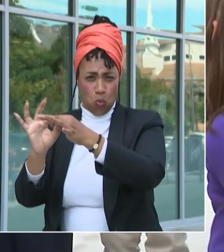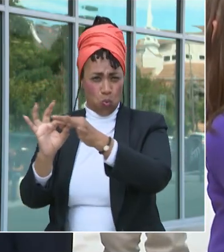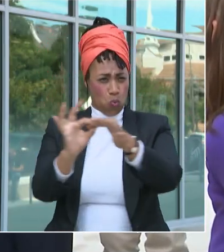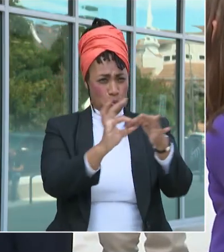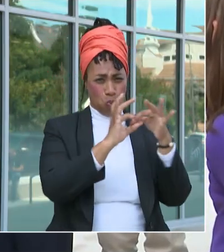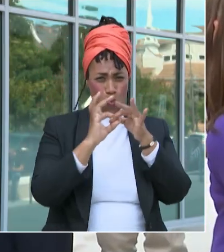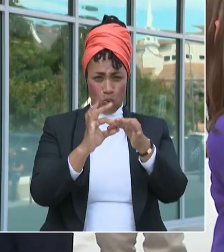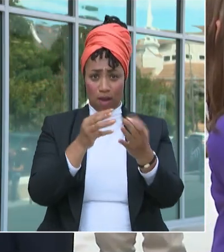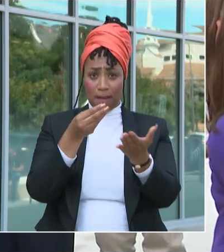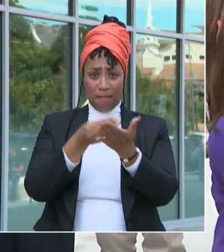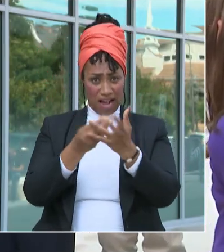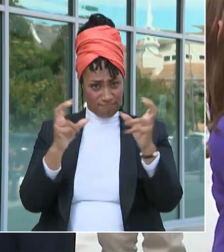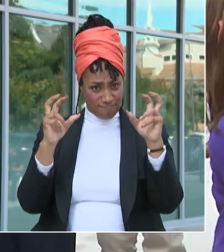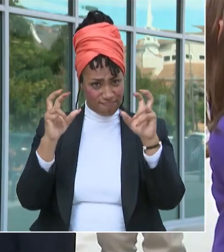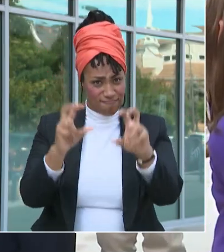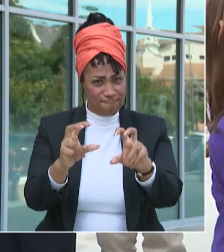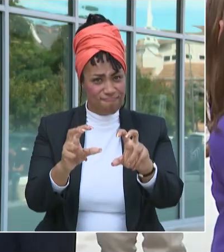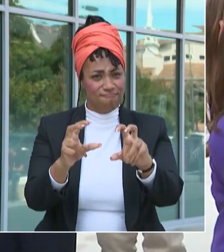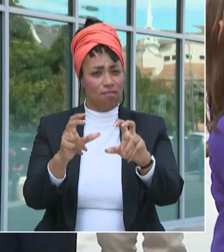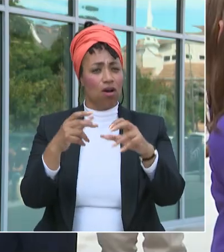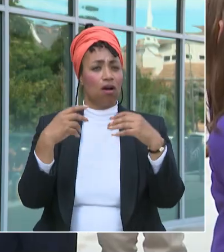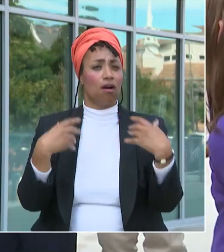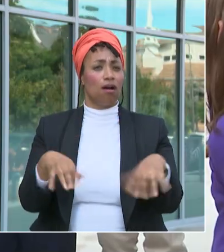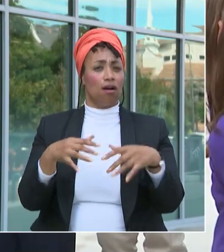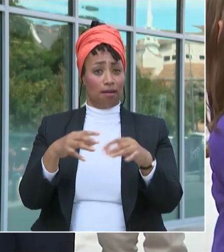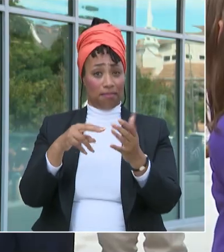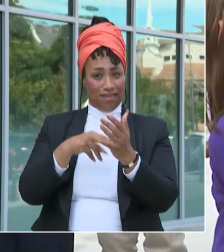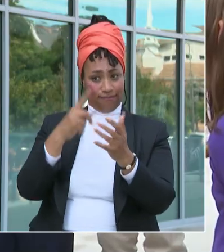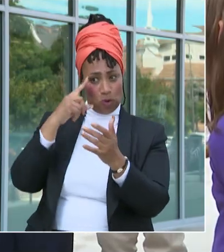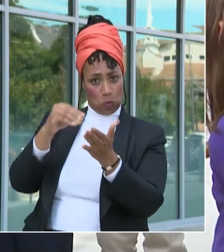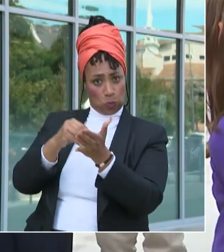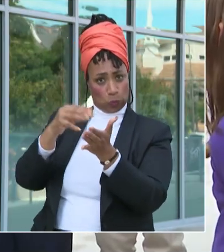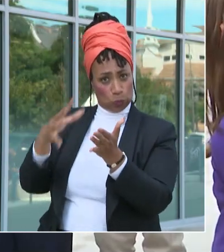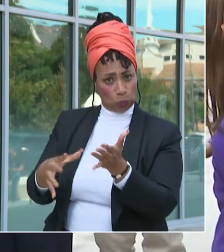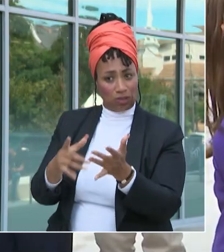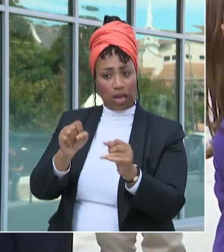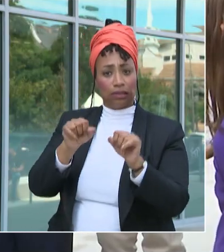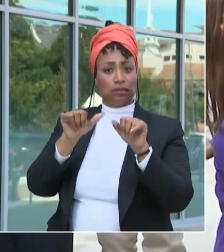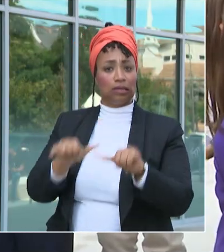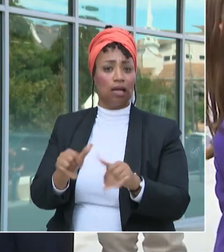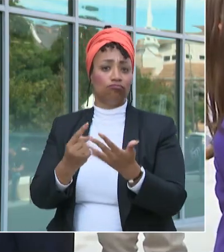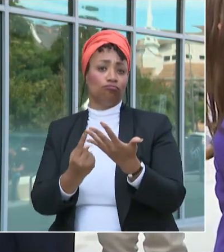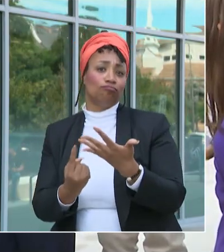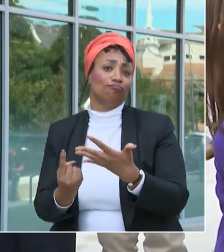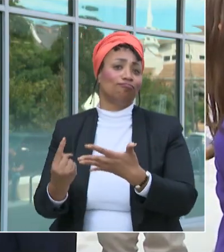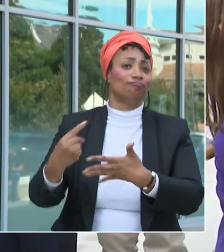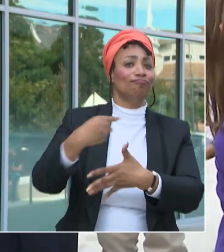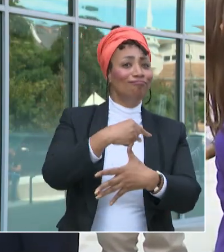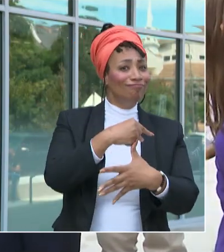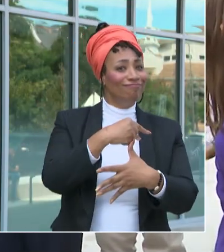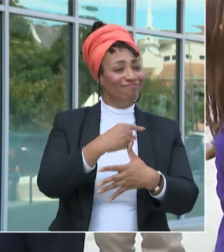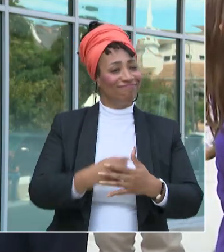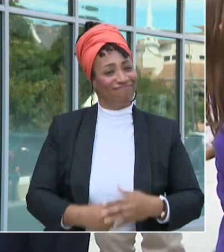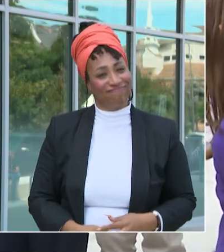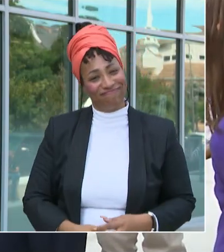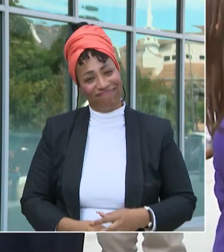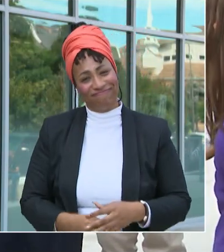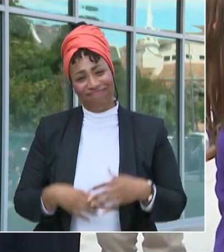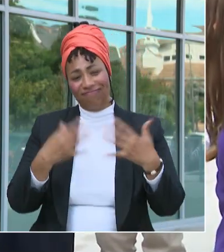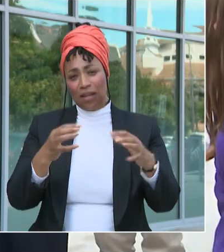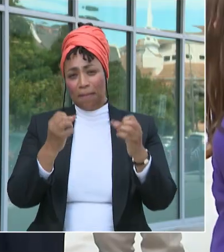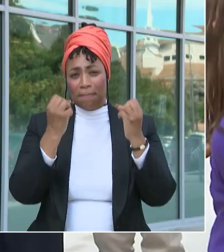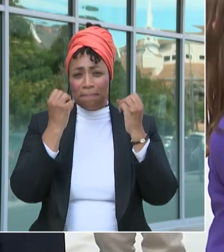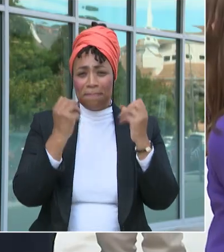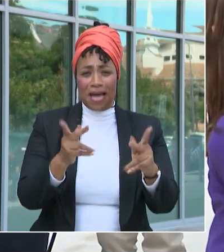enough to home for students to be educated. At the risk of leaving someone out, I want to thank several individuals who dedicated advocacy will